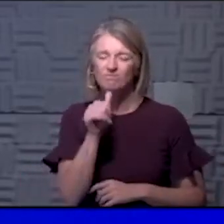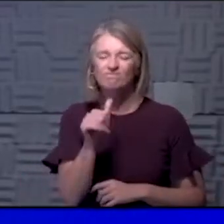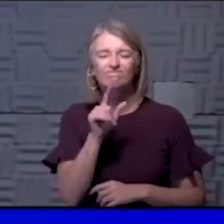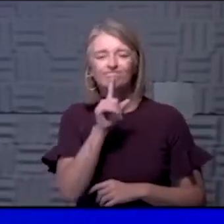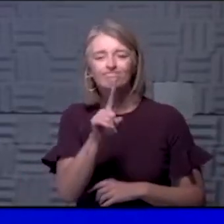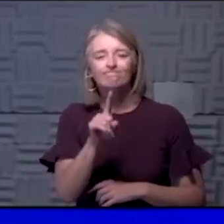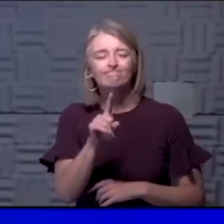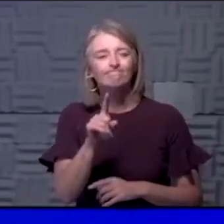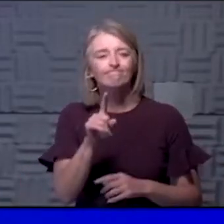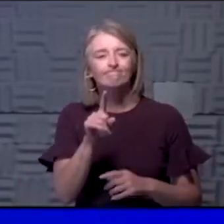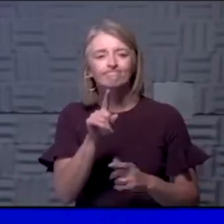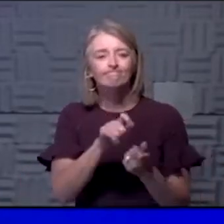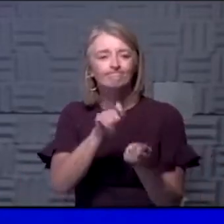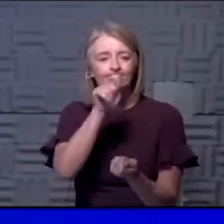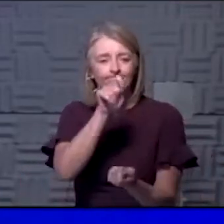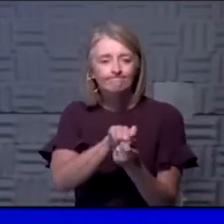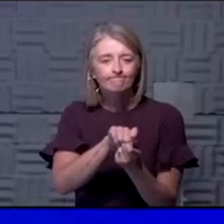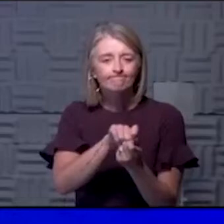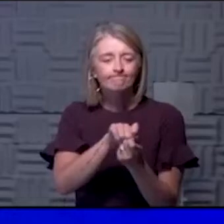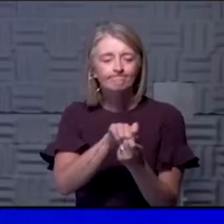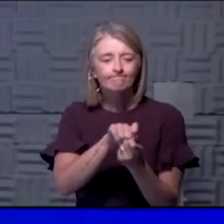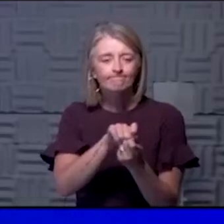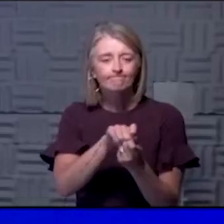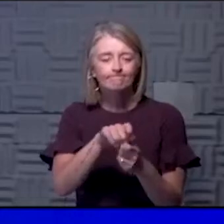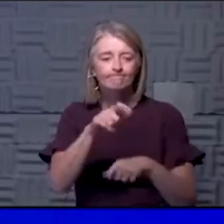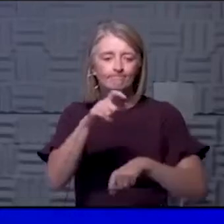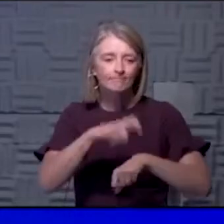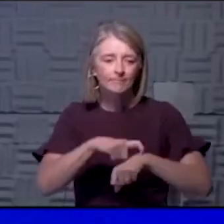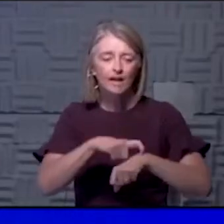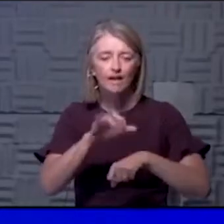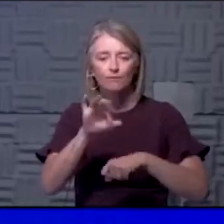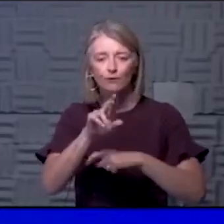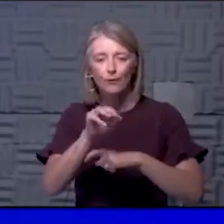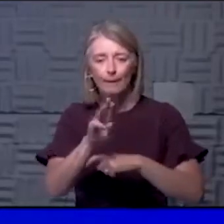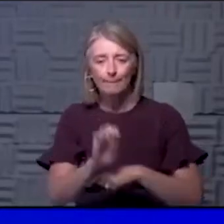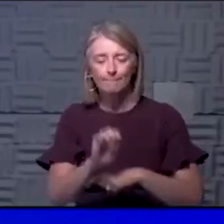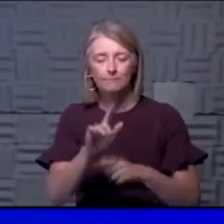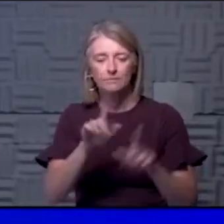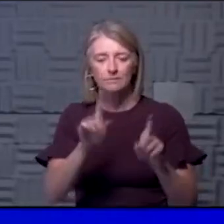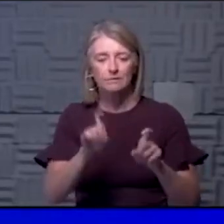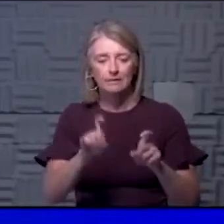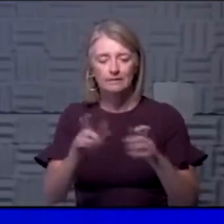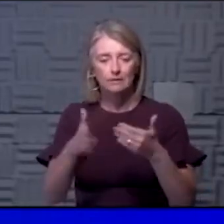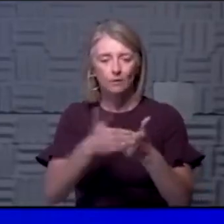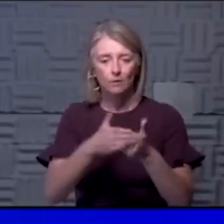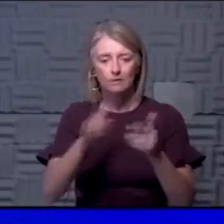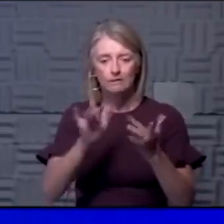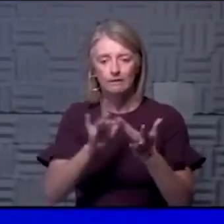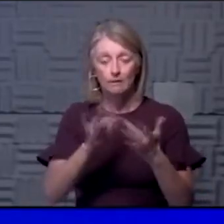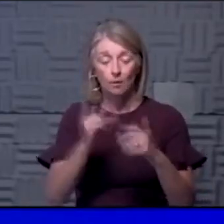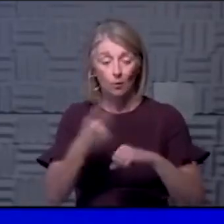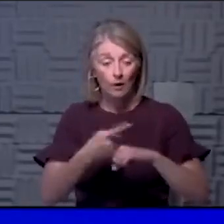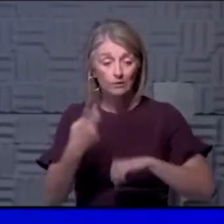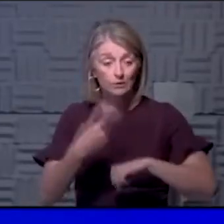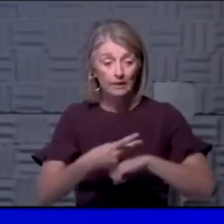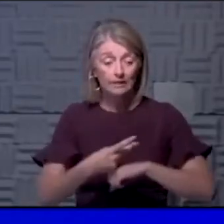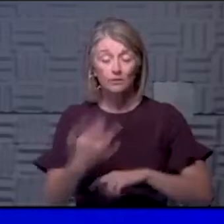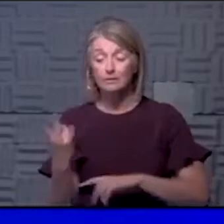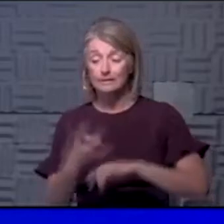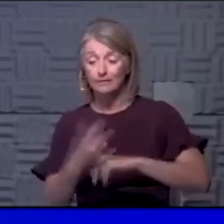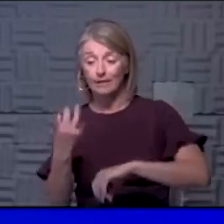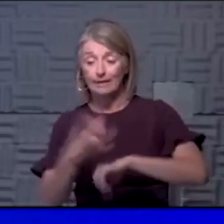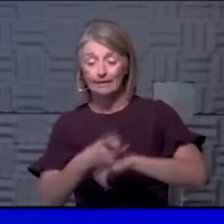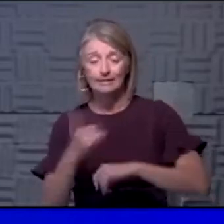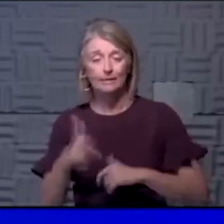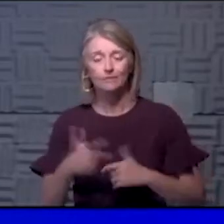no real direction on when to test a close contact of a known case. Is that 1 or 2 days later? Is that 7 or 8